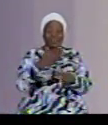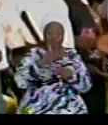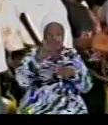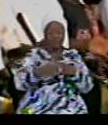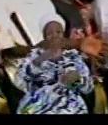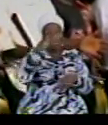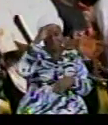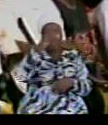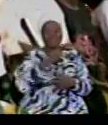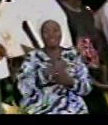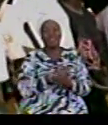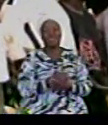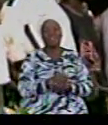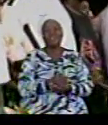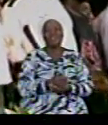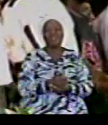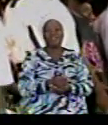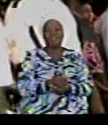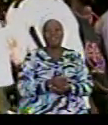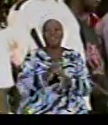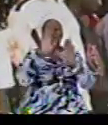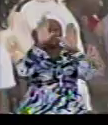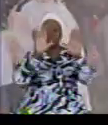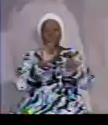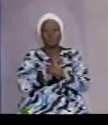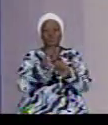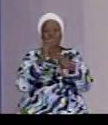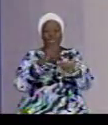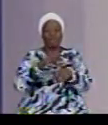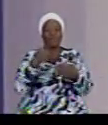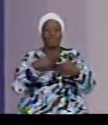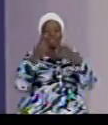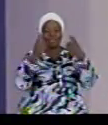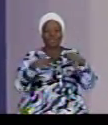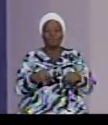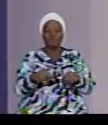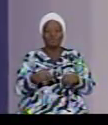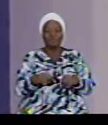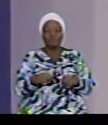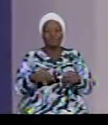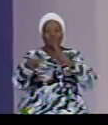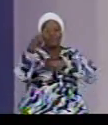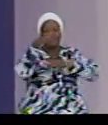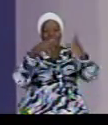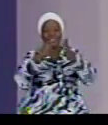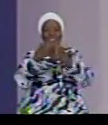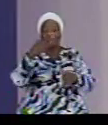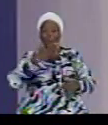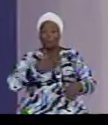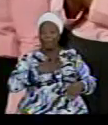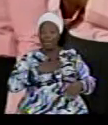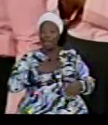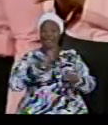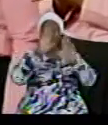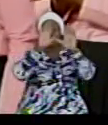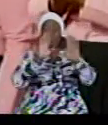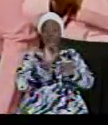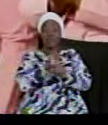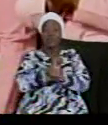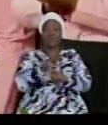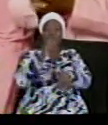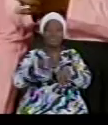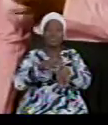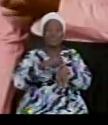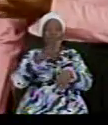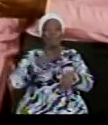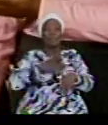man. Yes. Miracle time has come. Yes. My miracle time. Yes. My